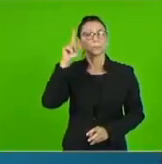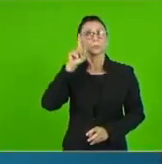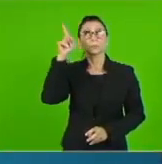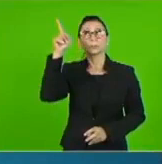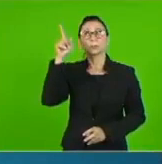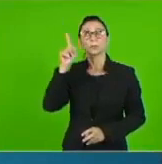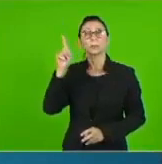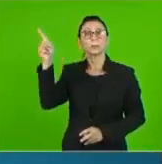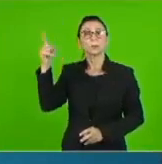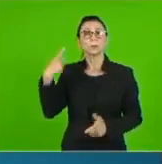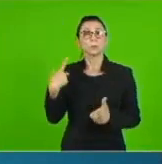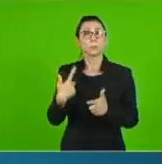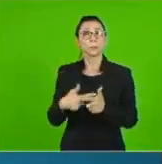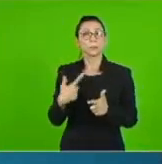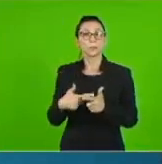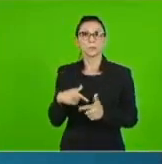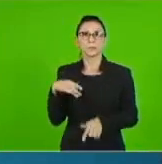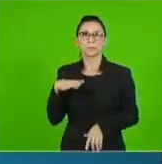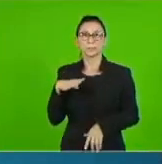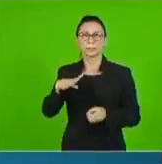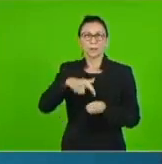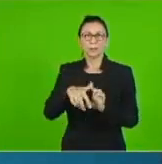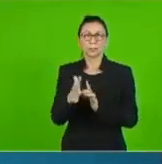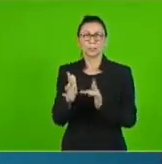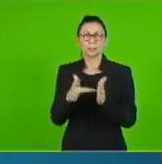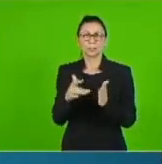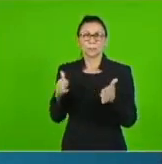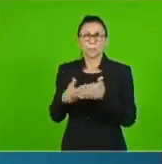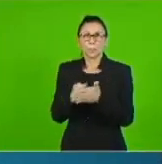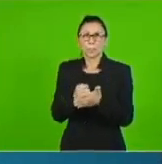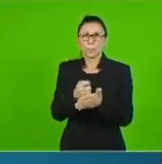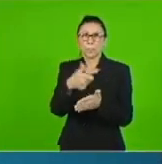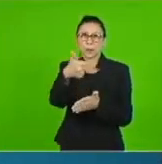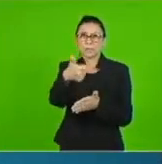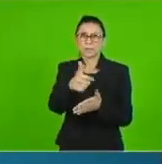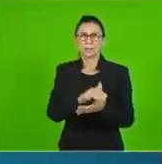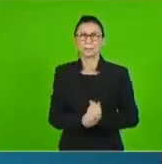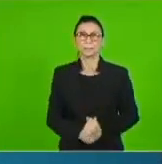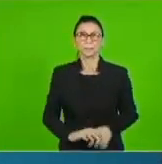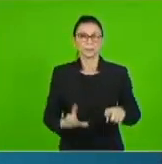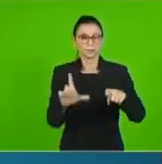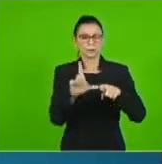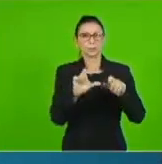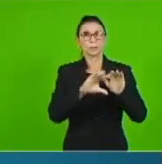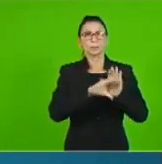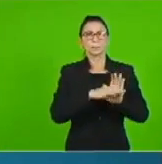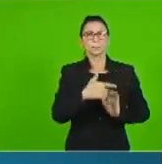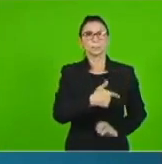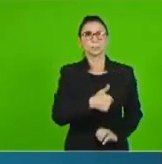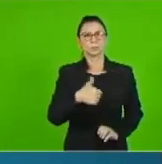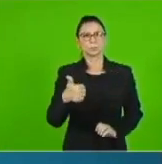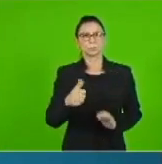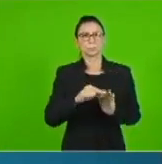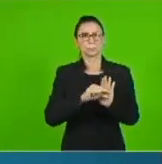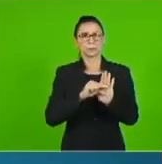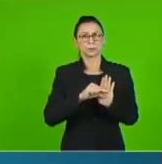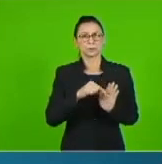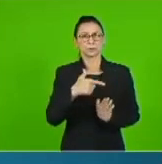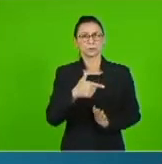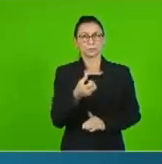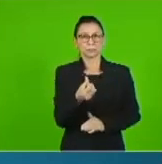head, because the your redemption is near. Gospel of Luke, chapter 21,